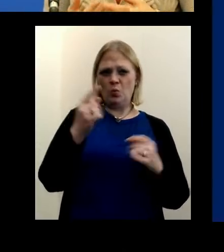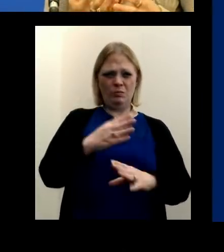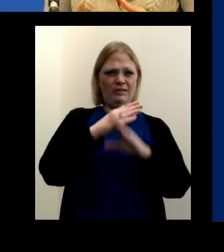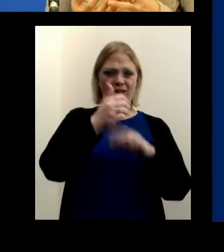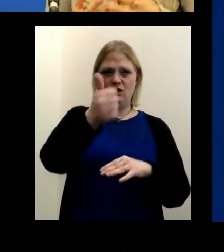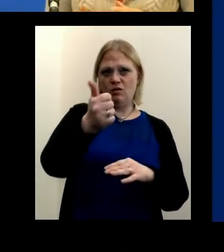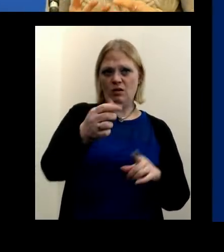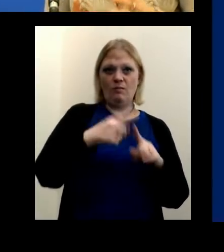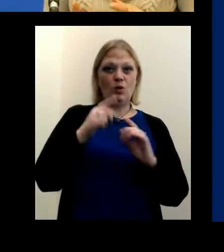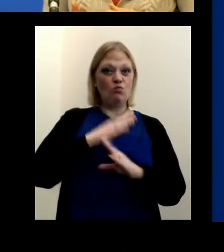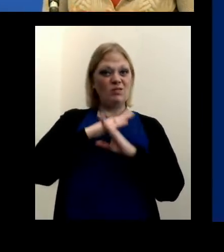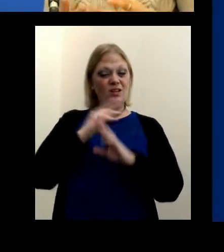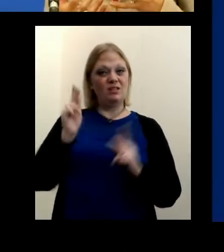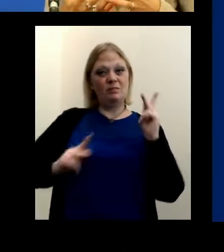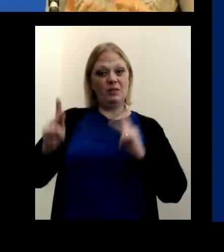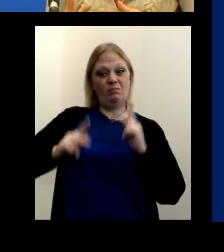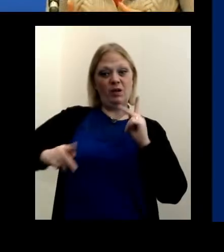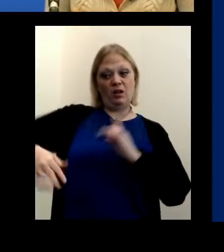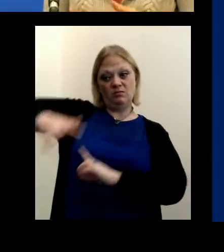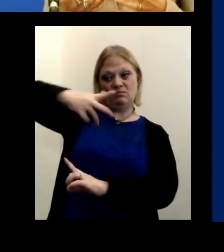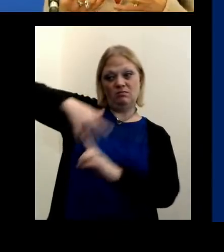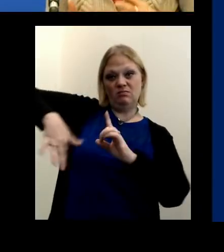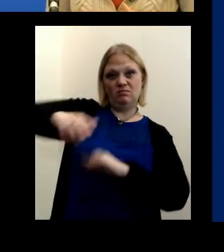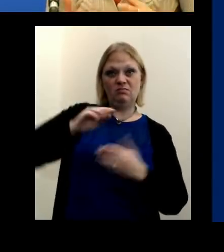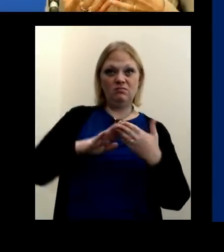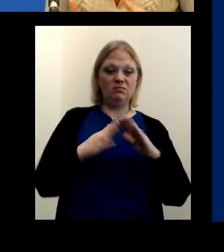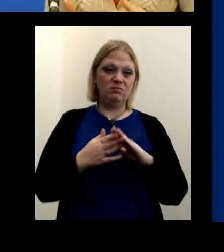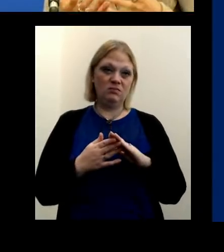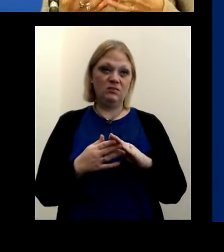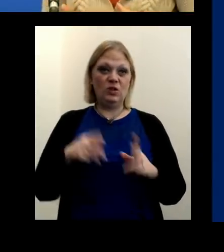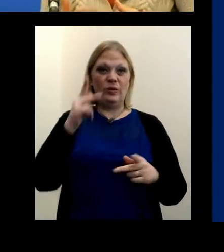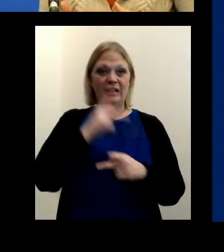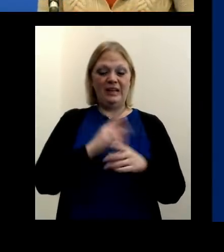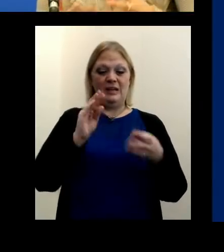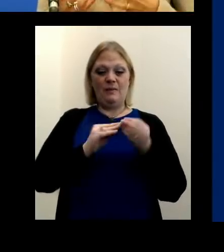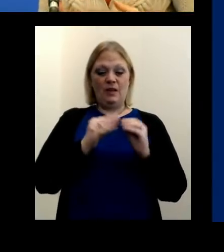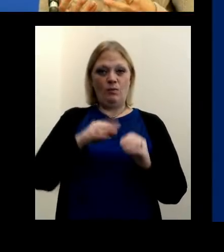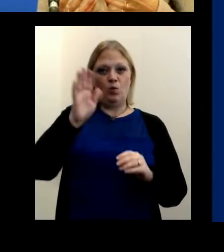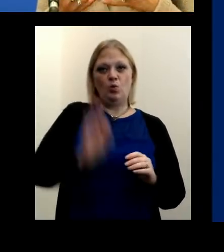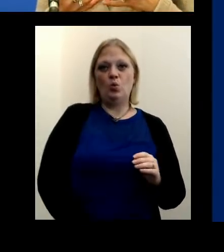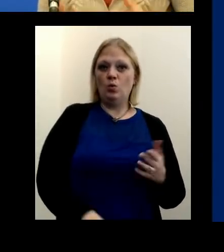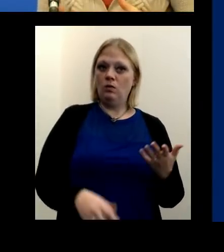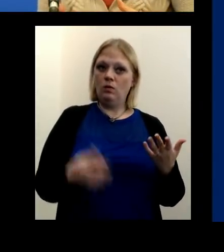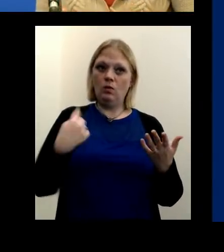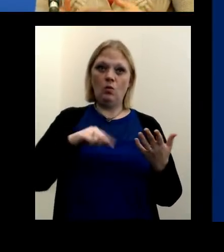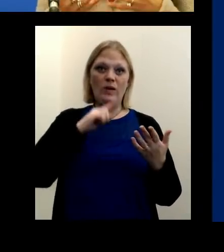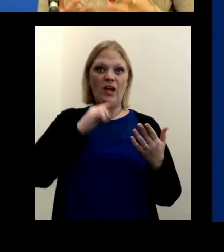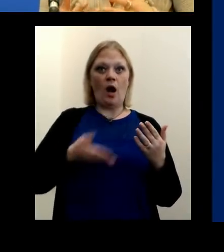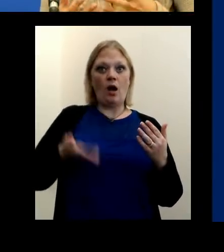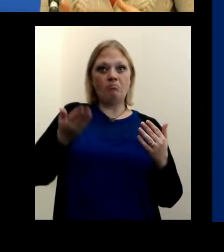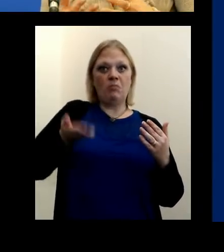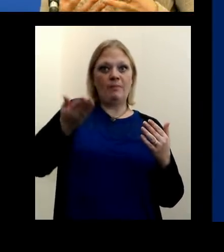also to protect the people around us in our community by keeping our numbers down. We are going up,